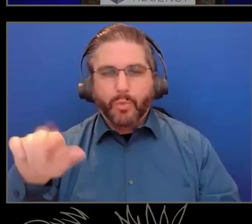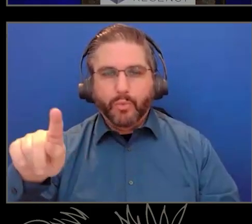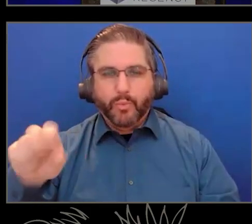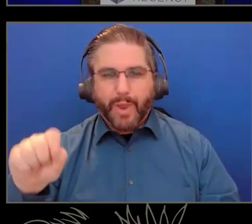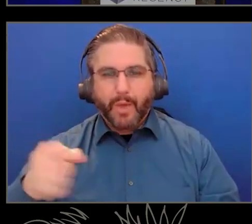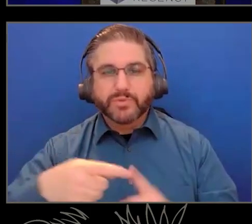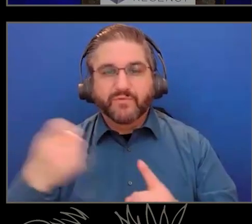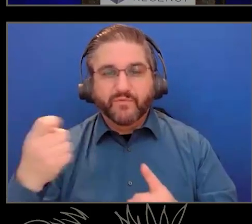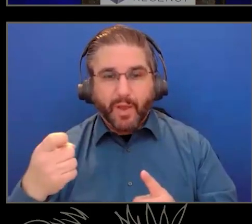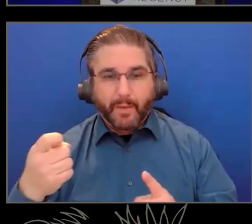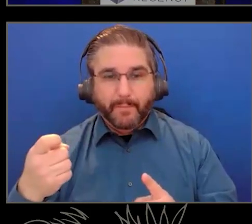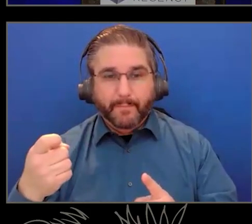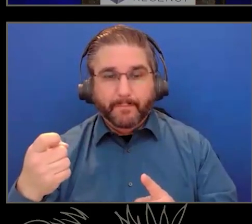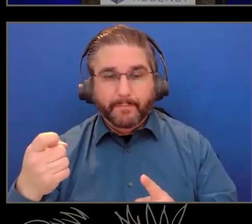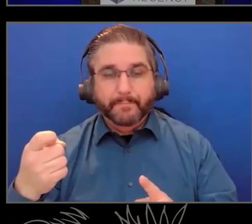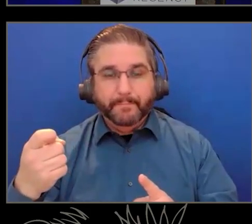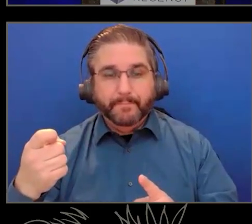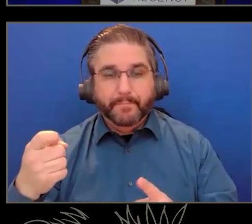from